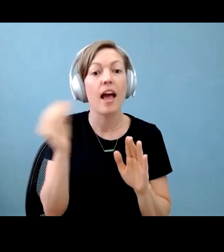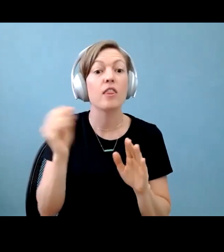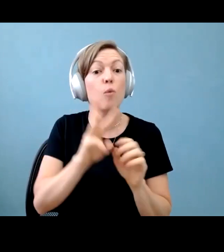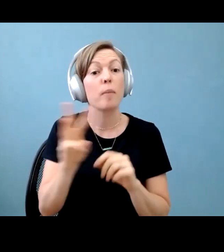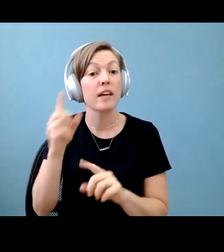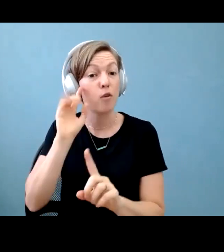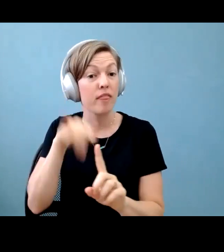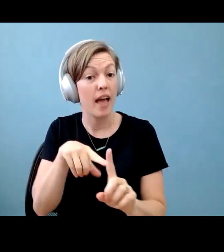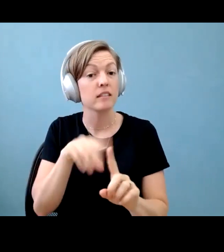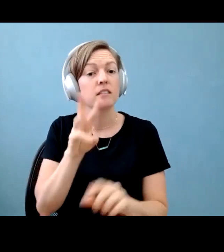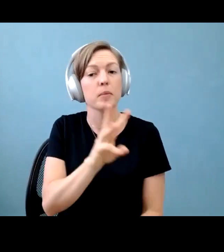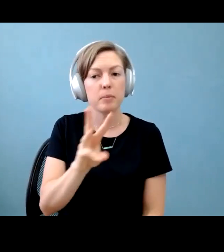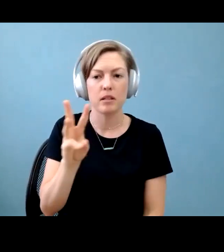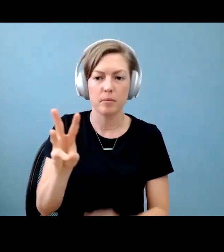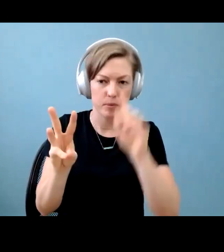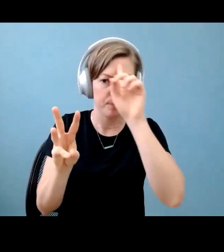for that,